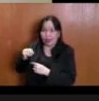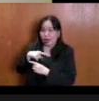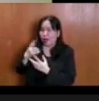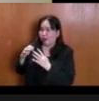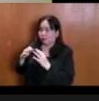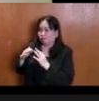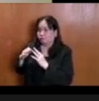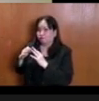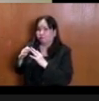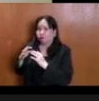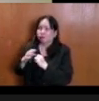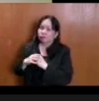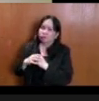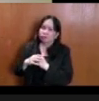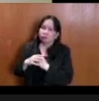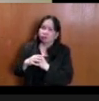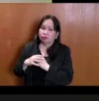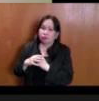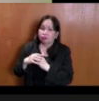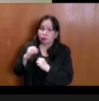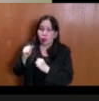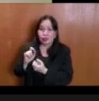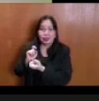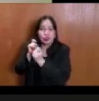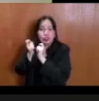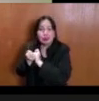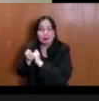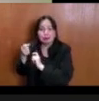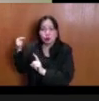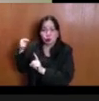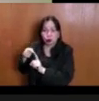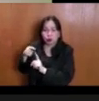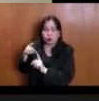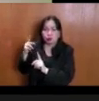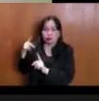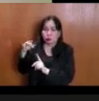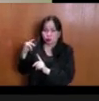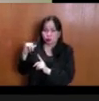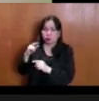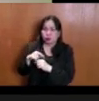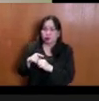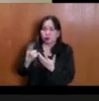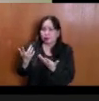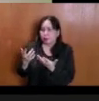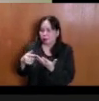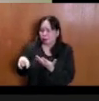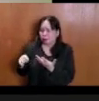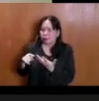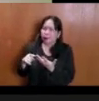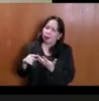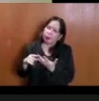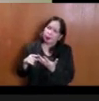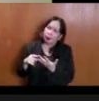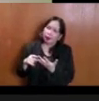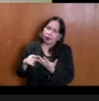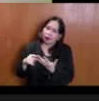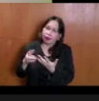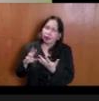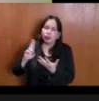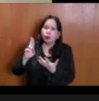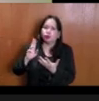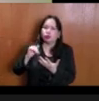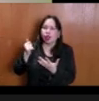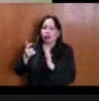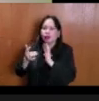facilities? One, can we repurpose it? Can we co-fire coal with other fuel